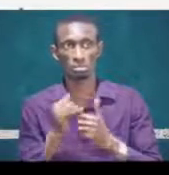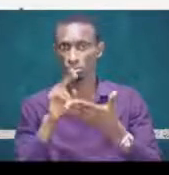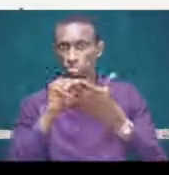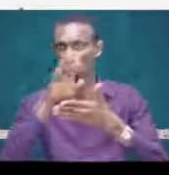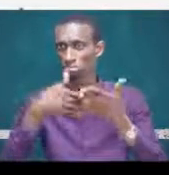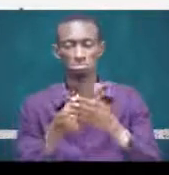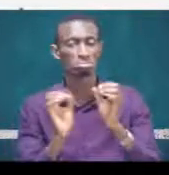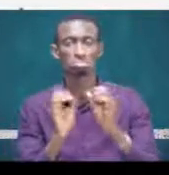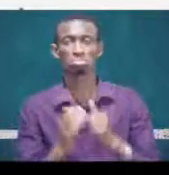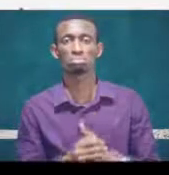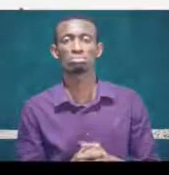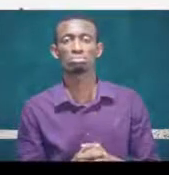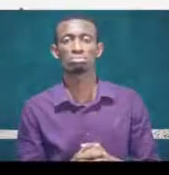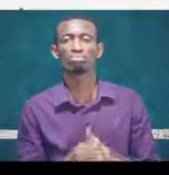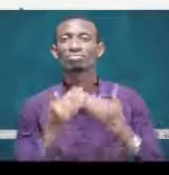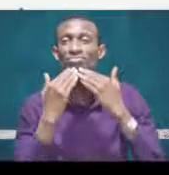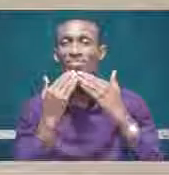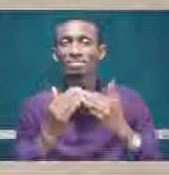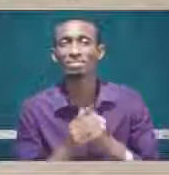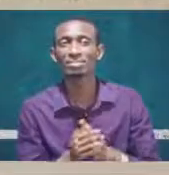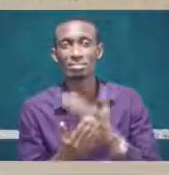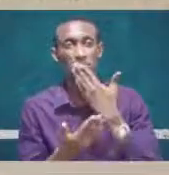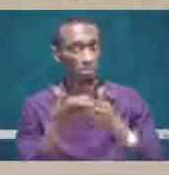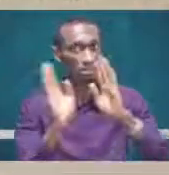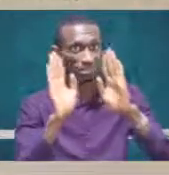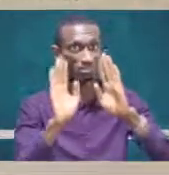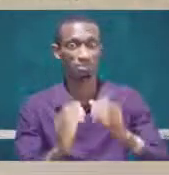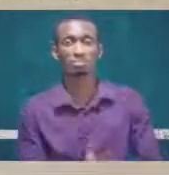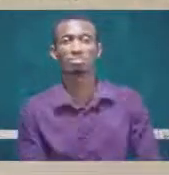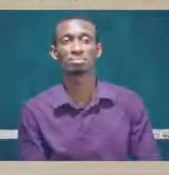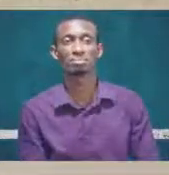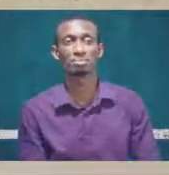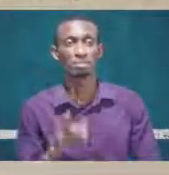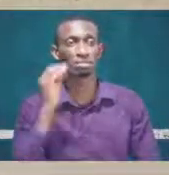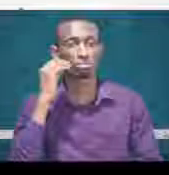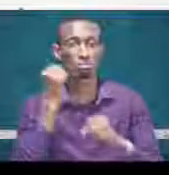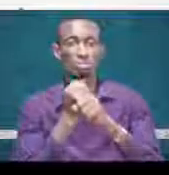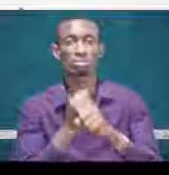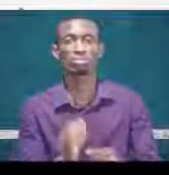through. Thank you. Bye. That's your homework.